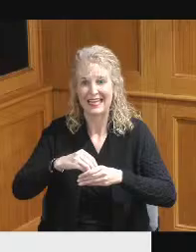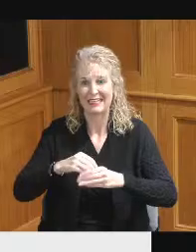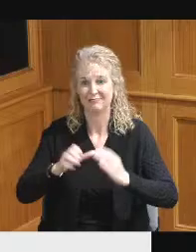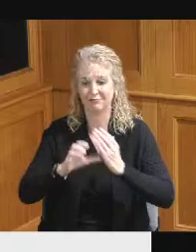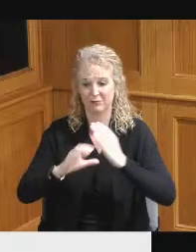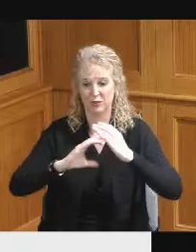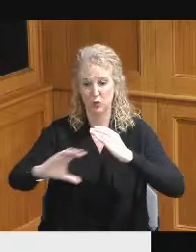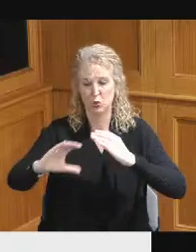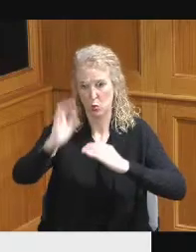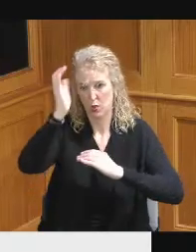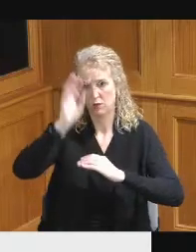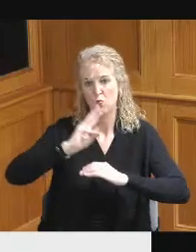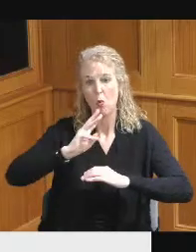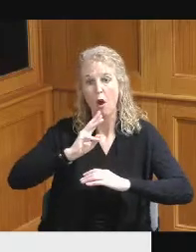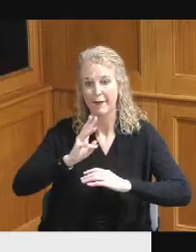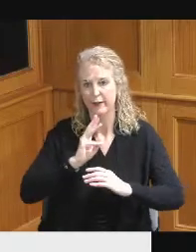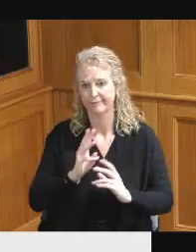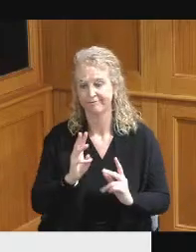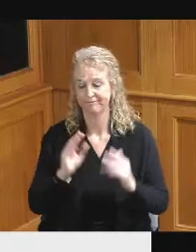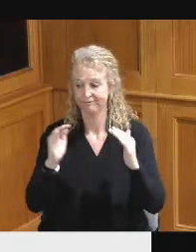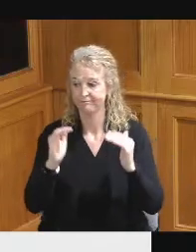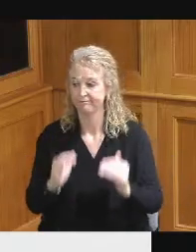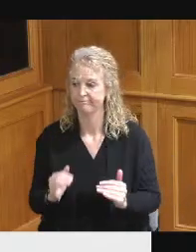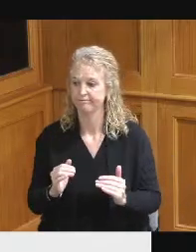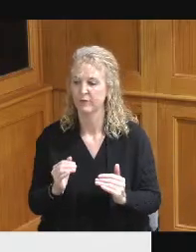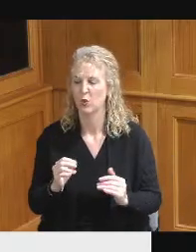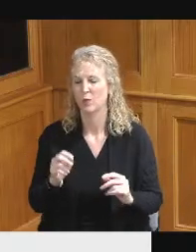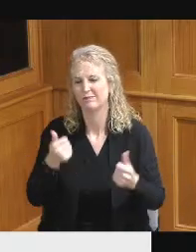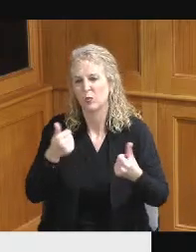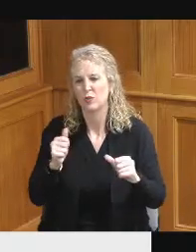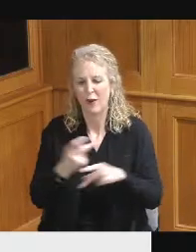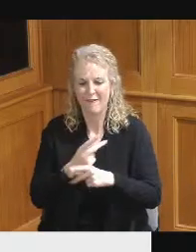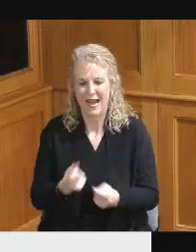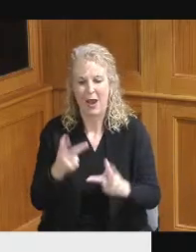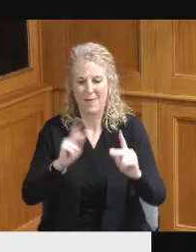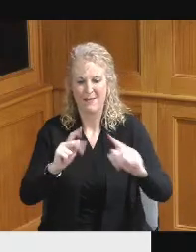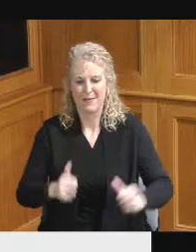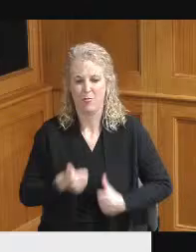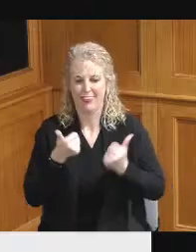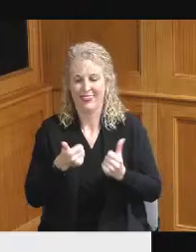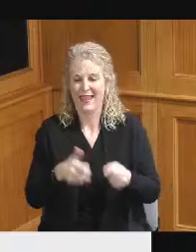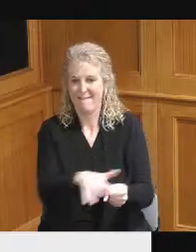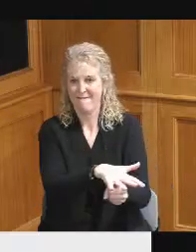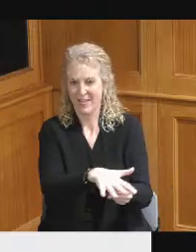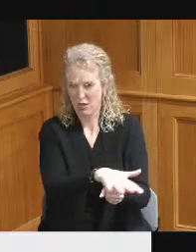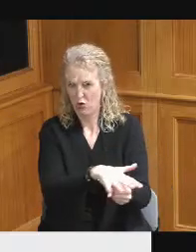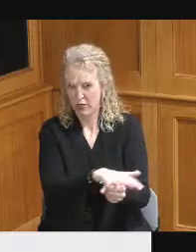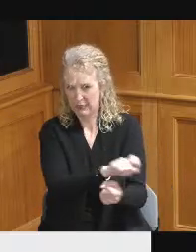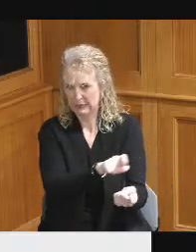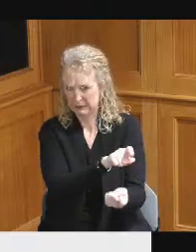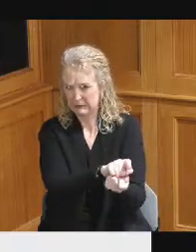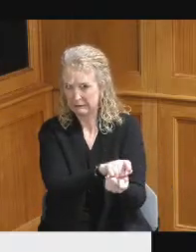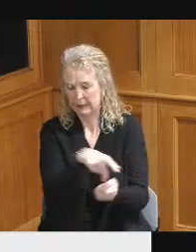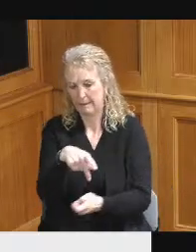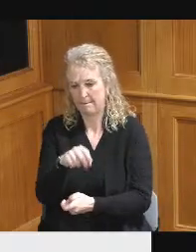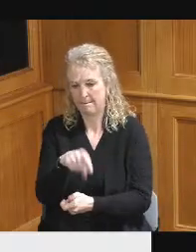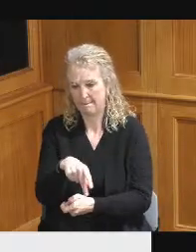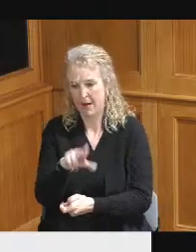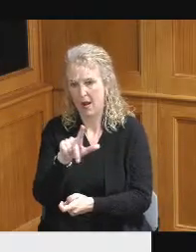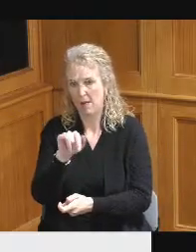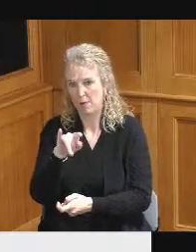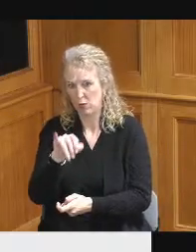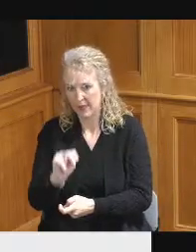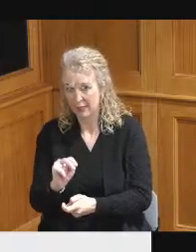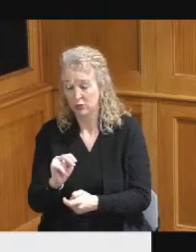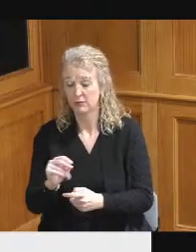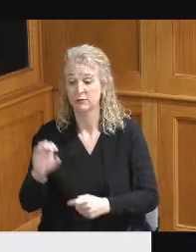From the U.S. Census Department, we utilize population estimates for Hamilton County and surrounding areas. From the Ohio Department